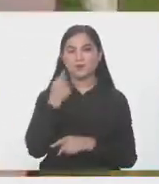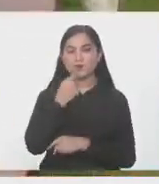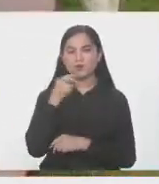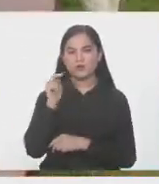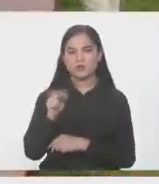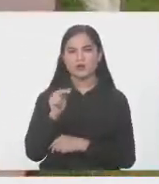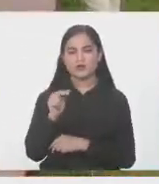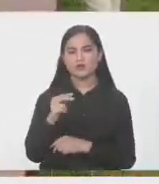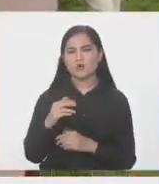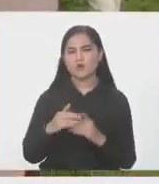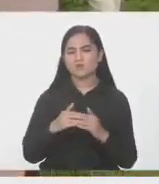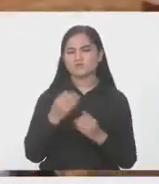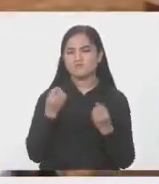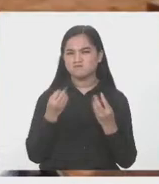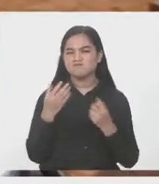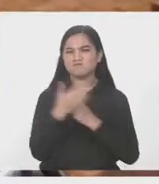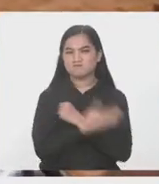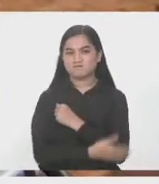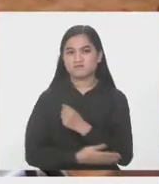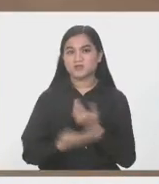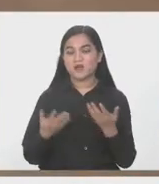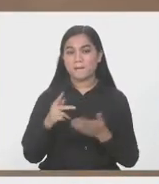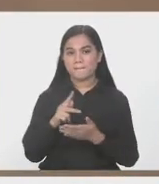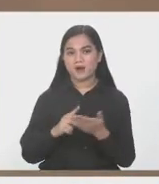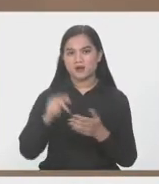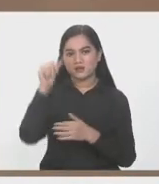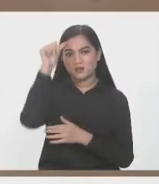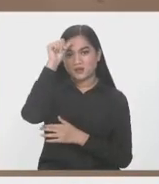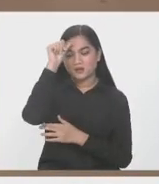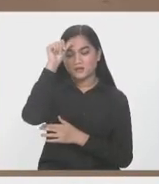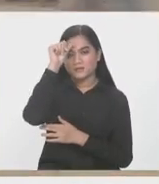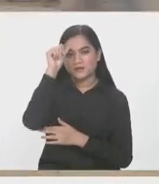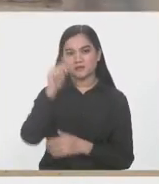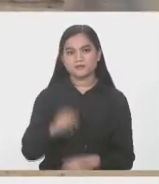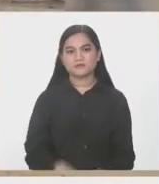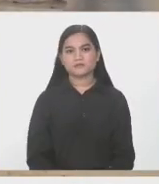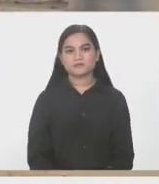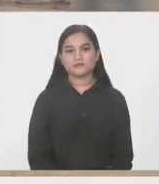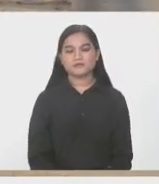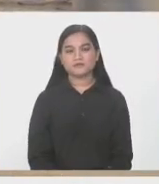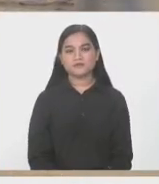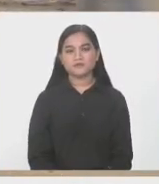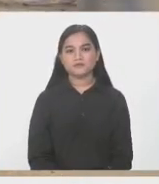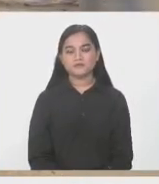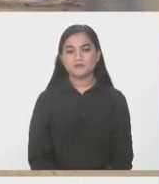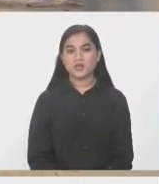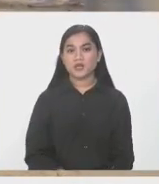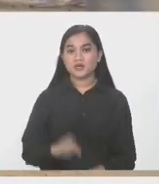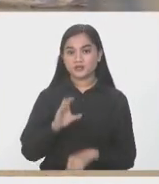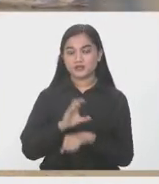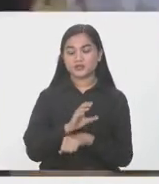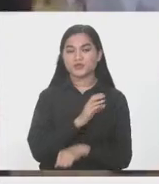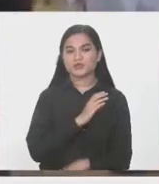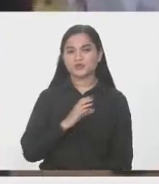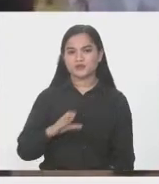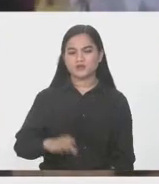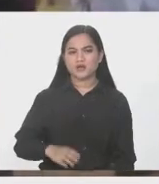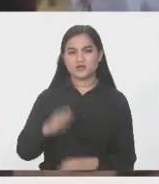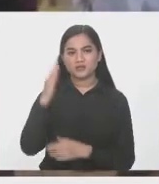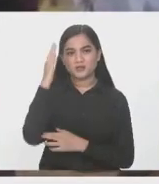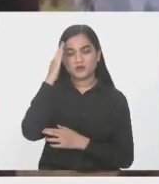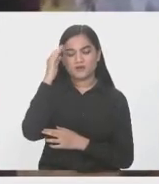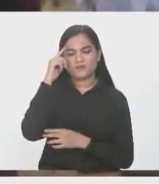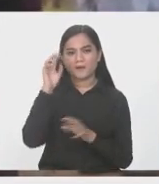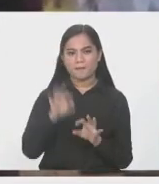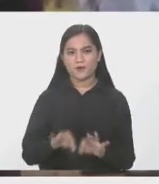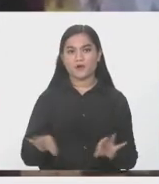than 40 countries in Africa and its neighboring regions. The Iglesia Ni Cristo recognizes the